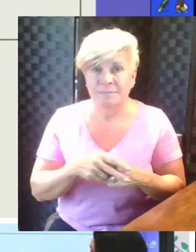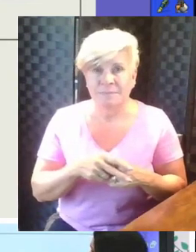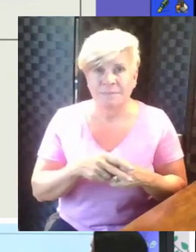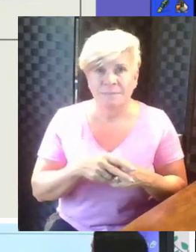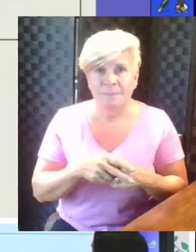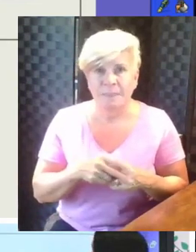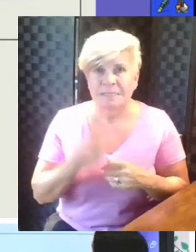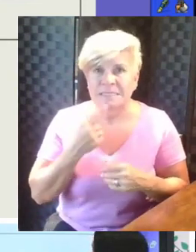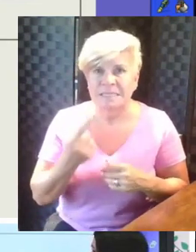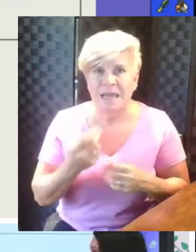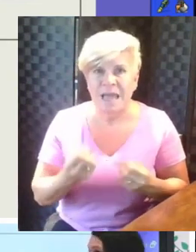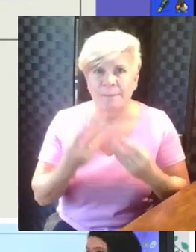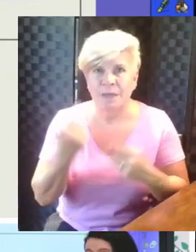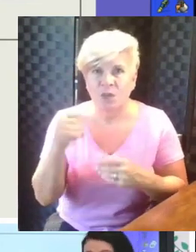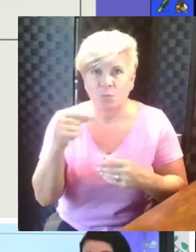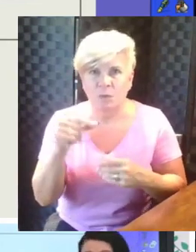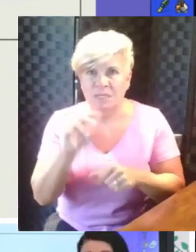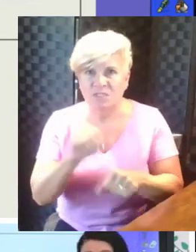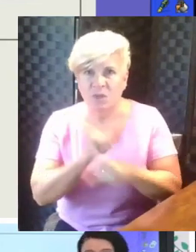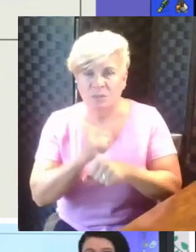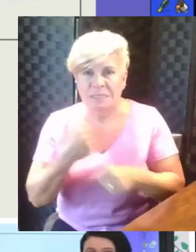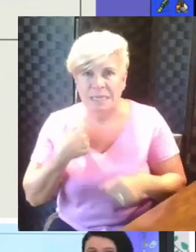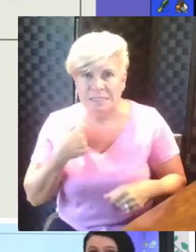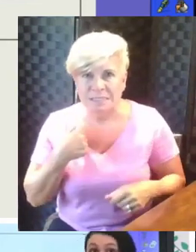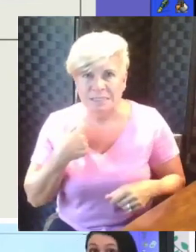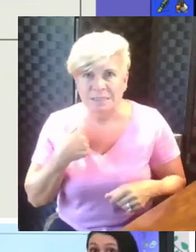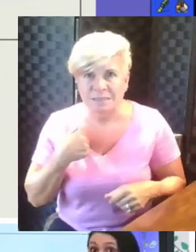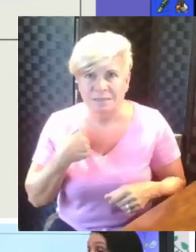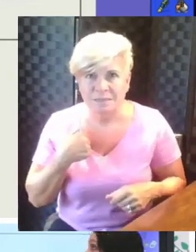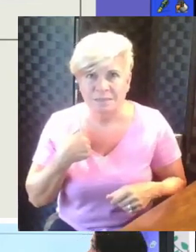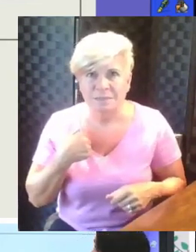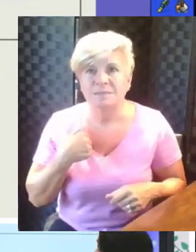it tell us how many green stones he has?